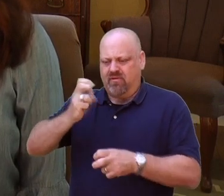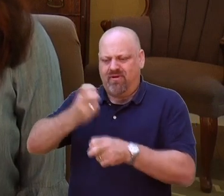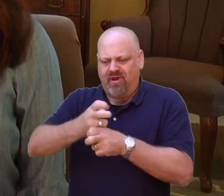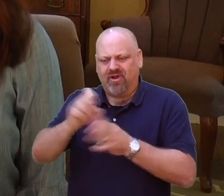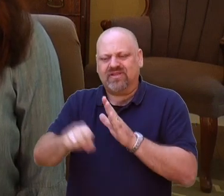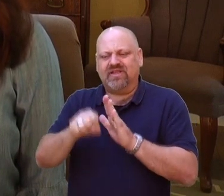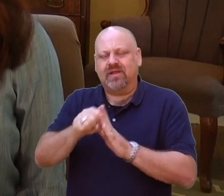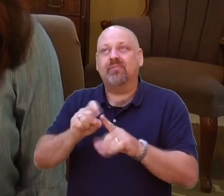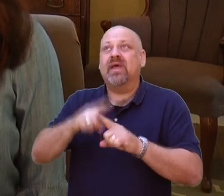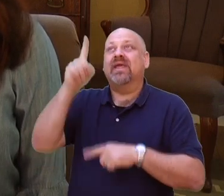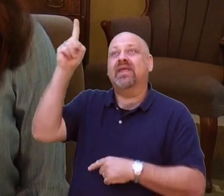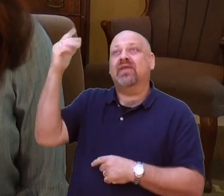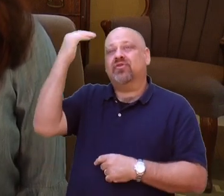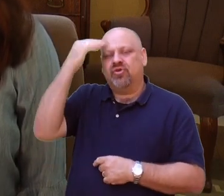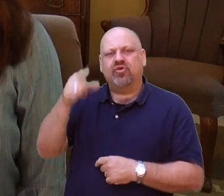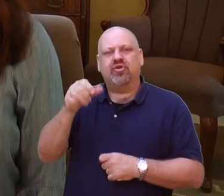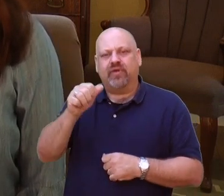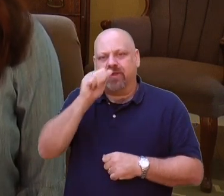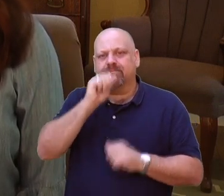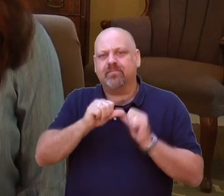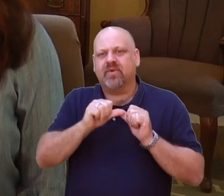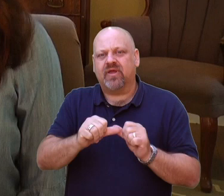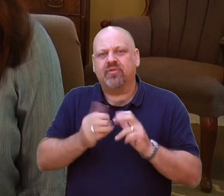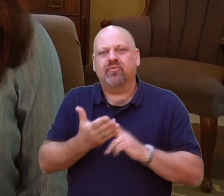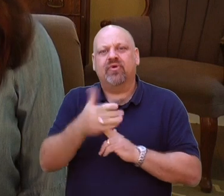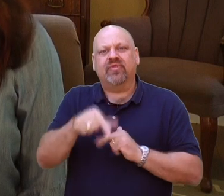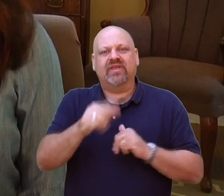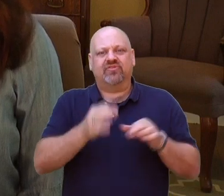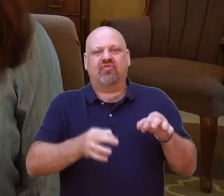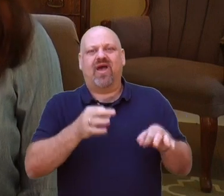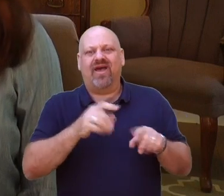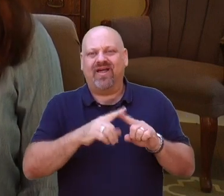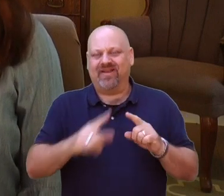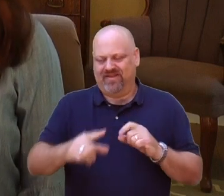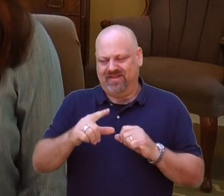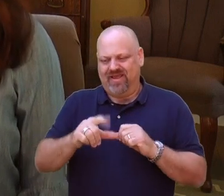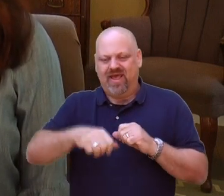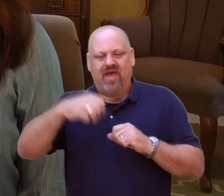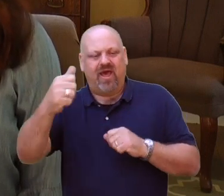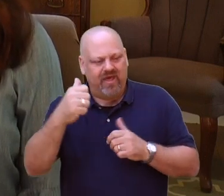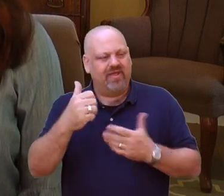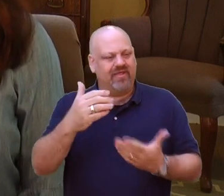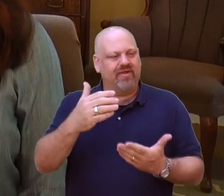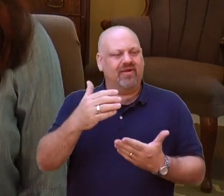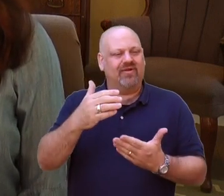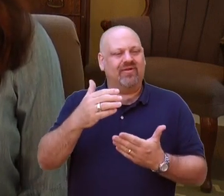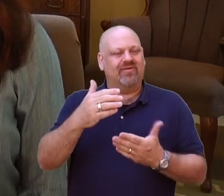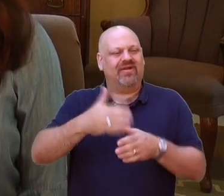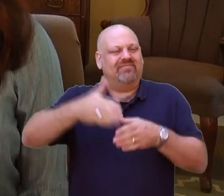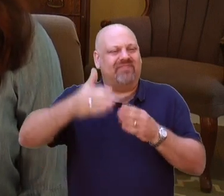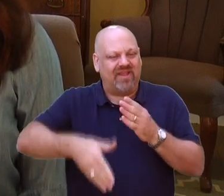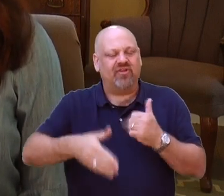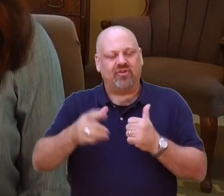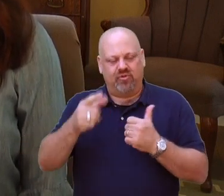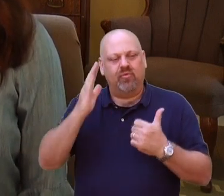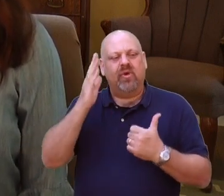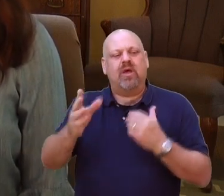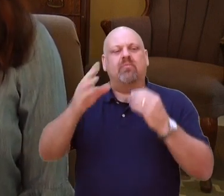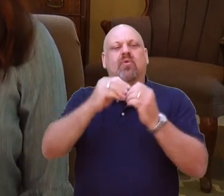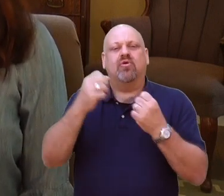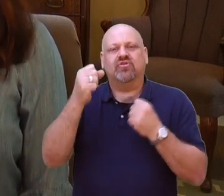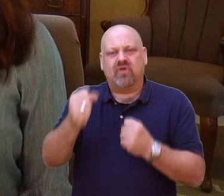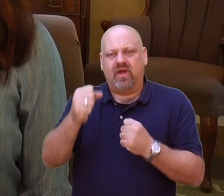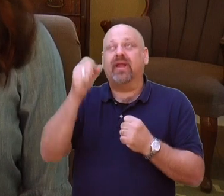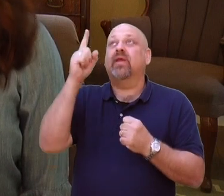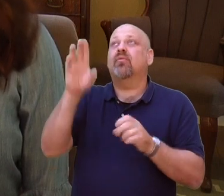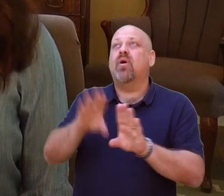that He has great plans for you. I know this has been a difficult season, but He knew that you could withstand this trial and that